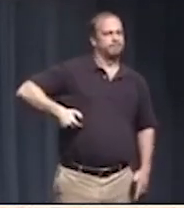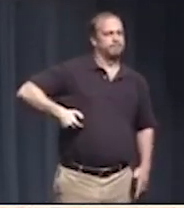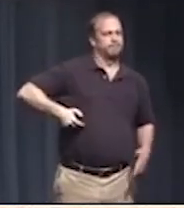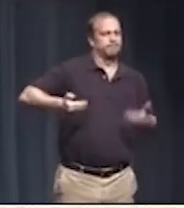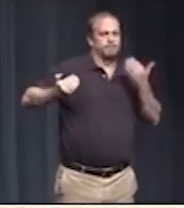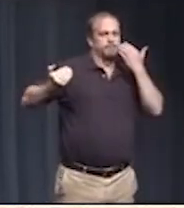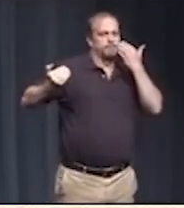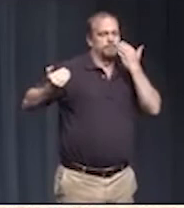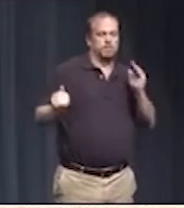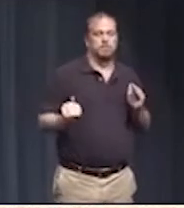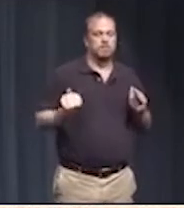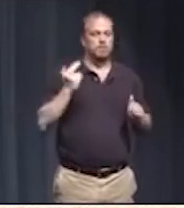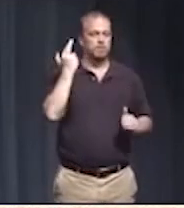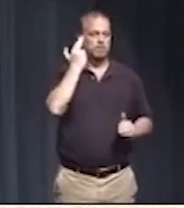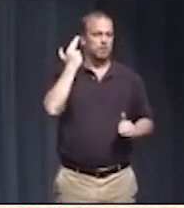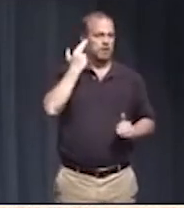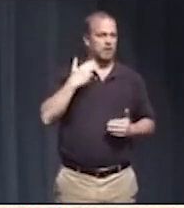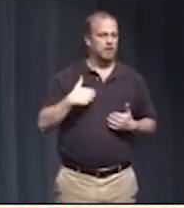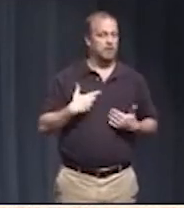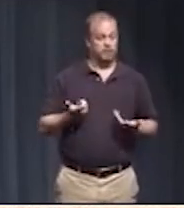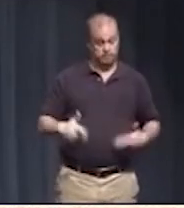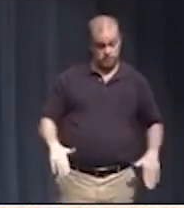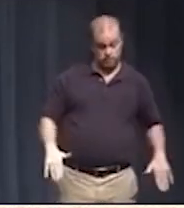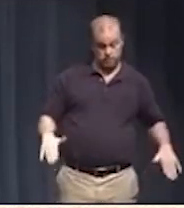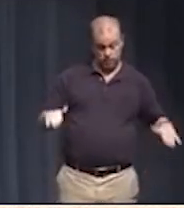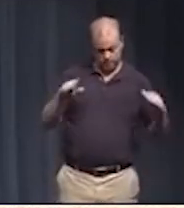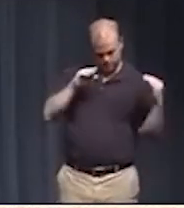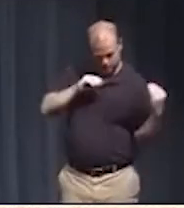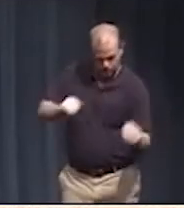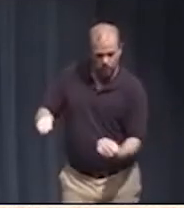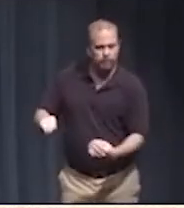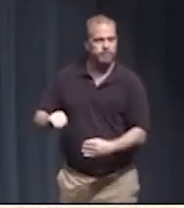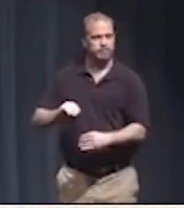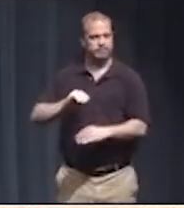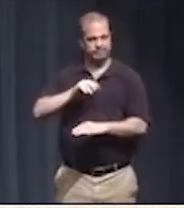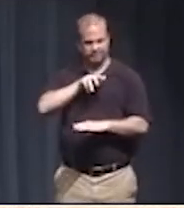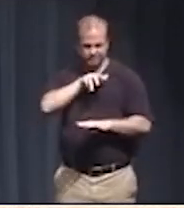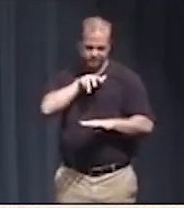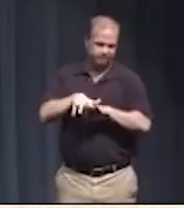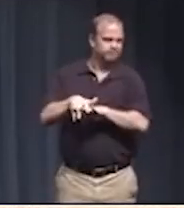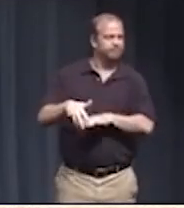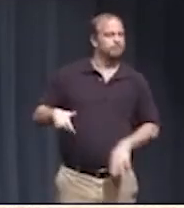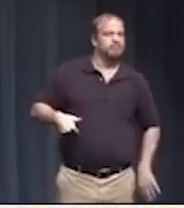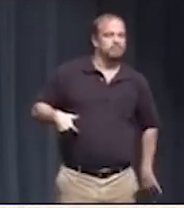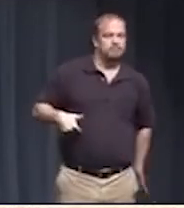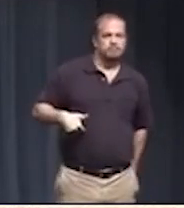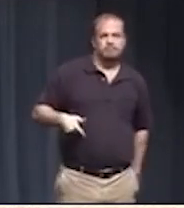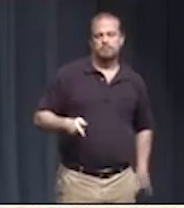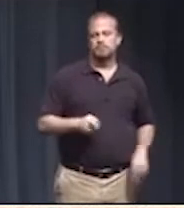programmed response. It's how we were brought up. Okay?